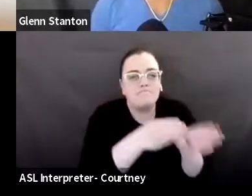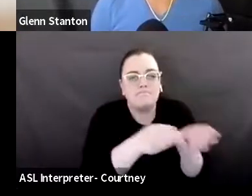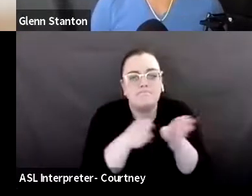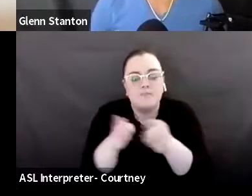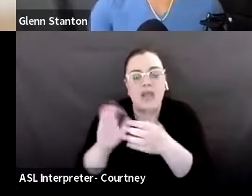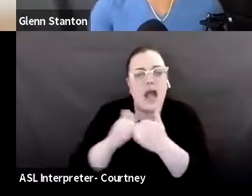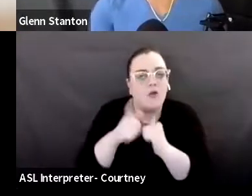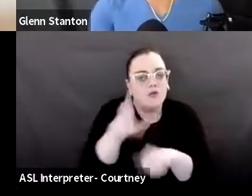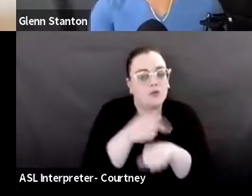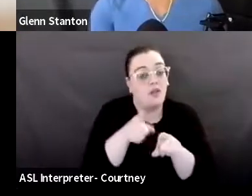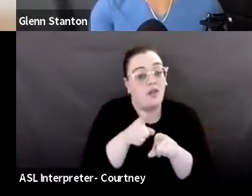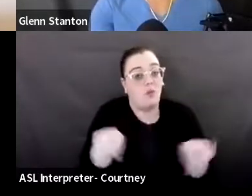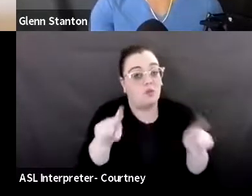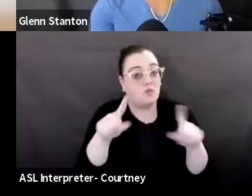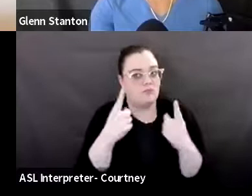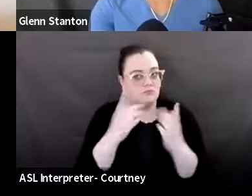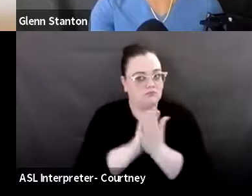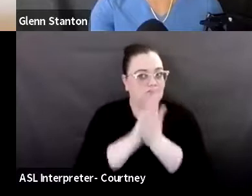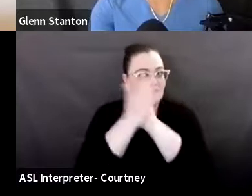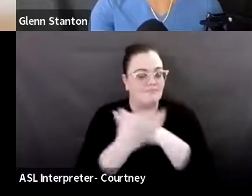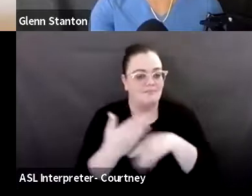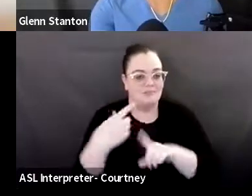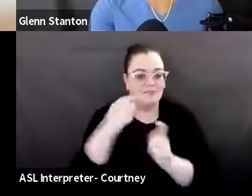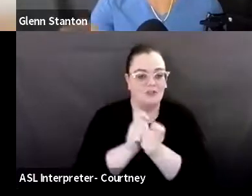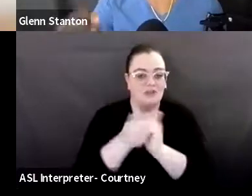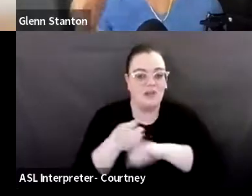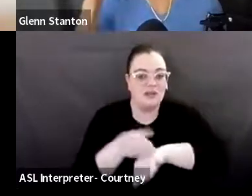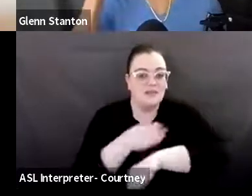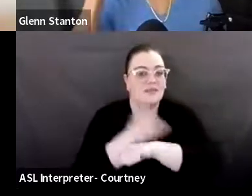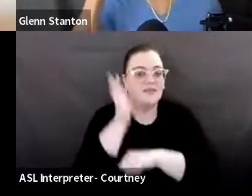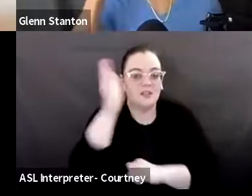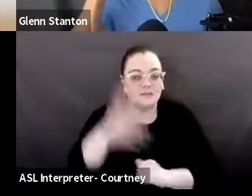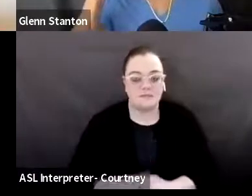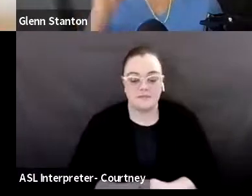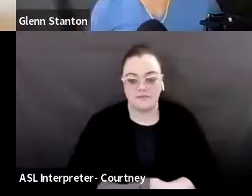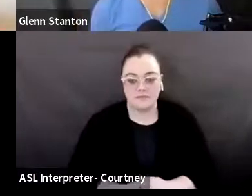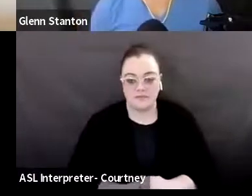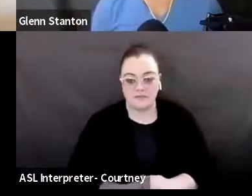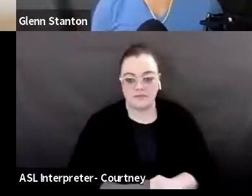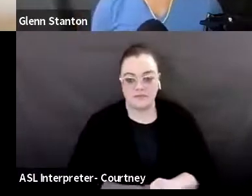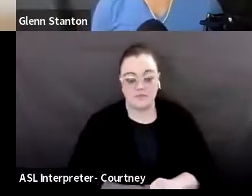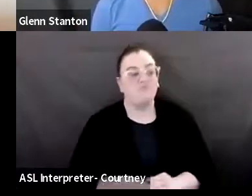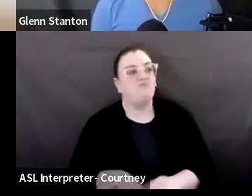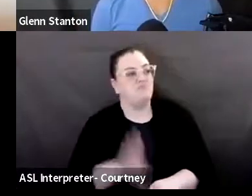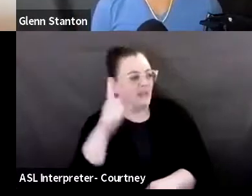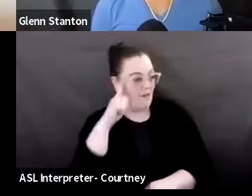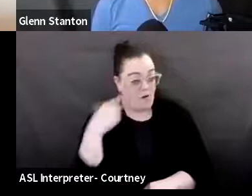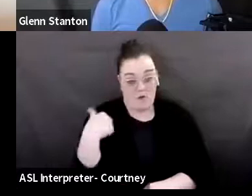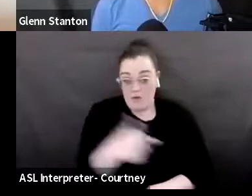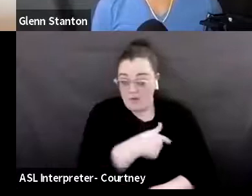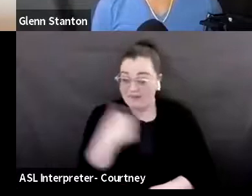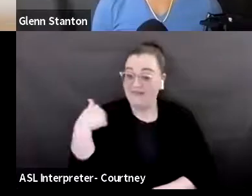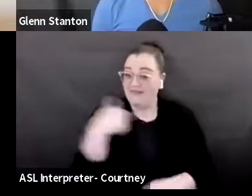create change for the future? I'll go. For us, we have actively